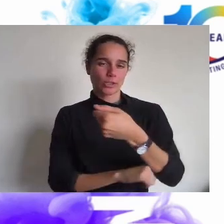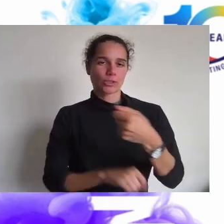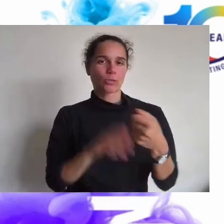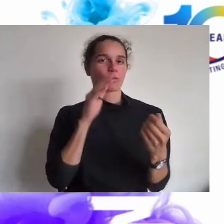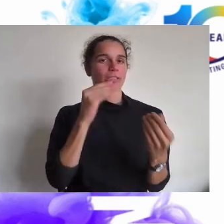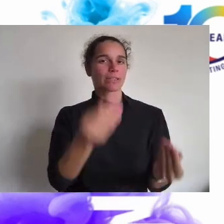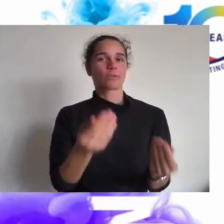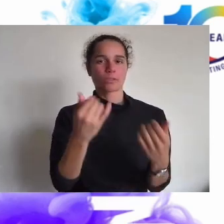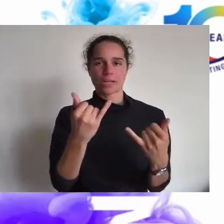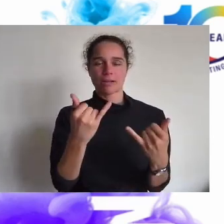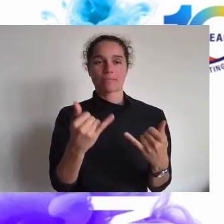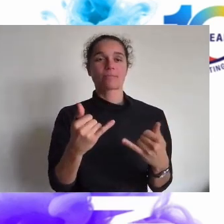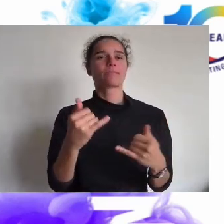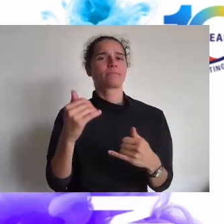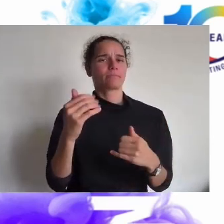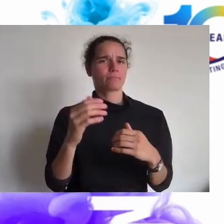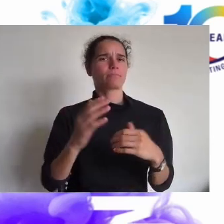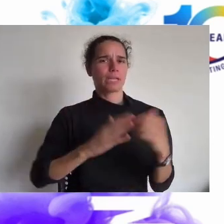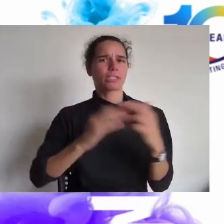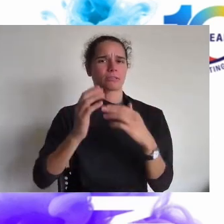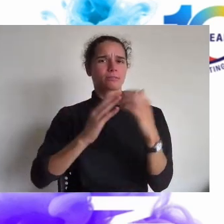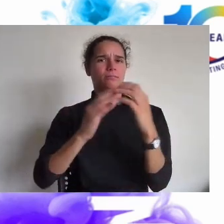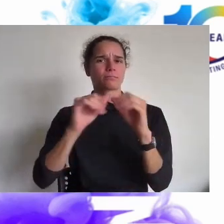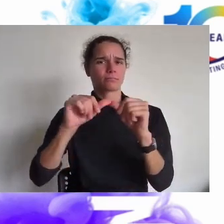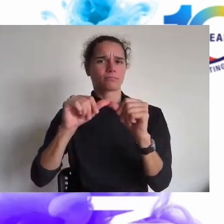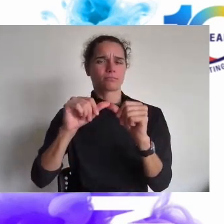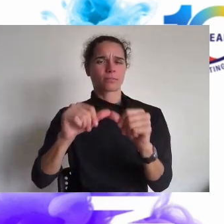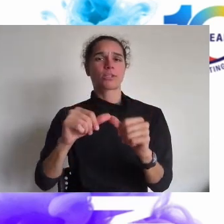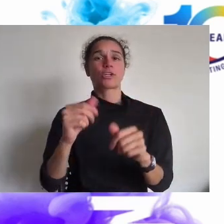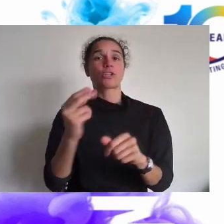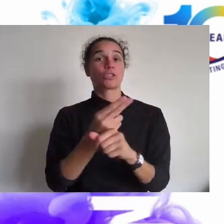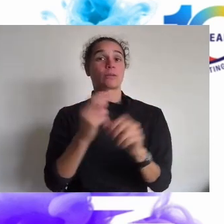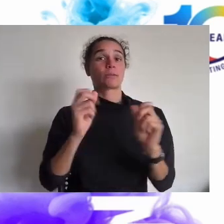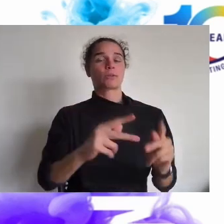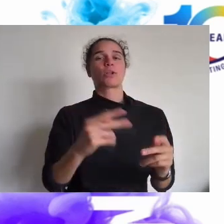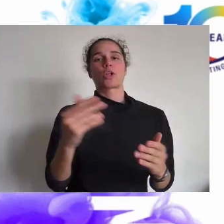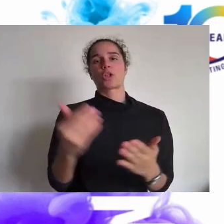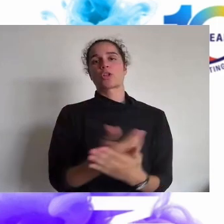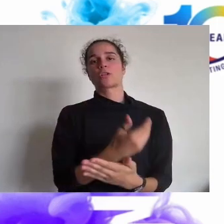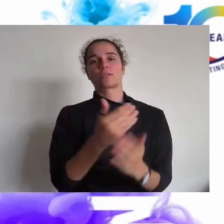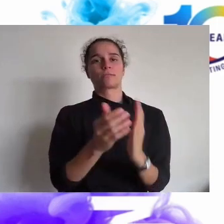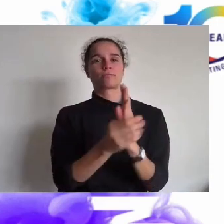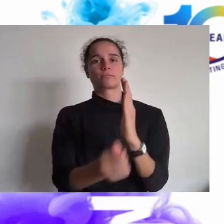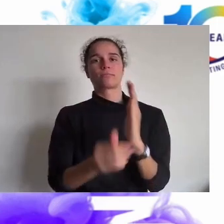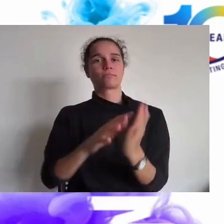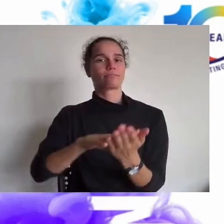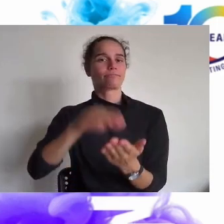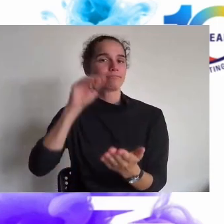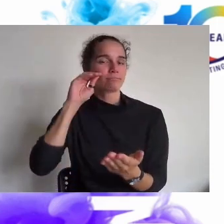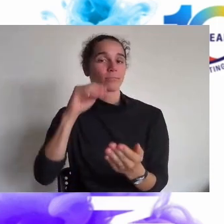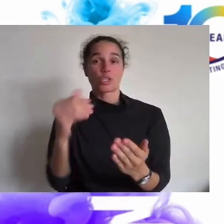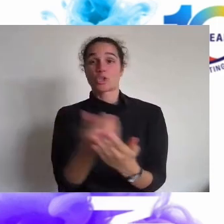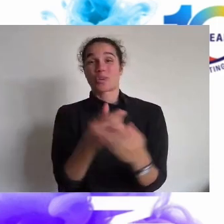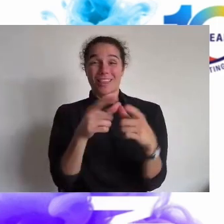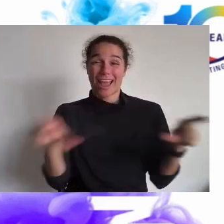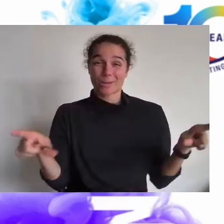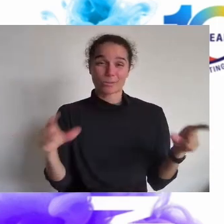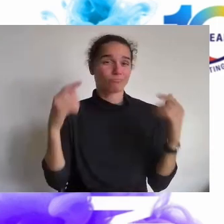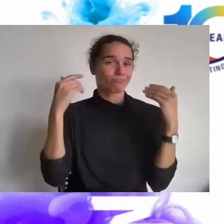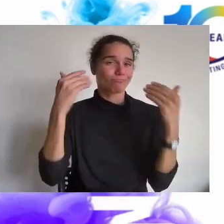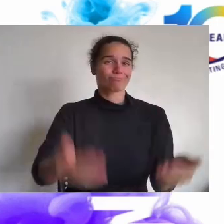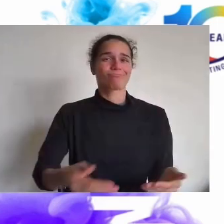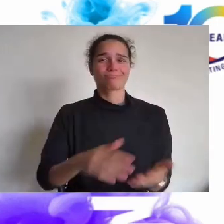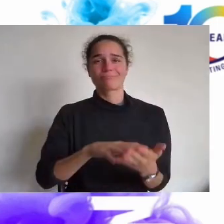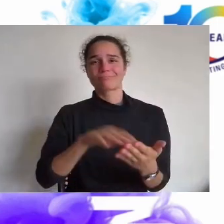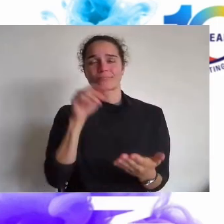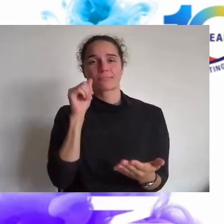Build upon it. Use the opportunity to learn a new skill. Use the opportunity to learn a new language. And I